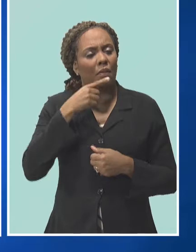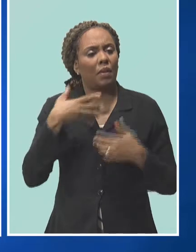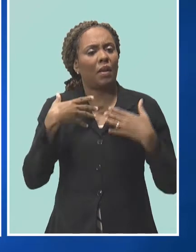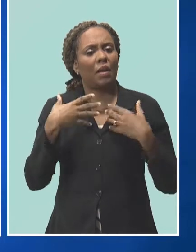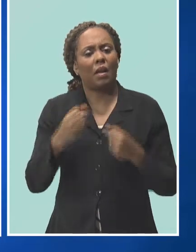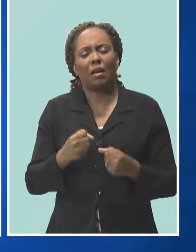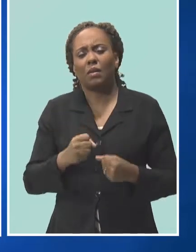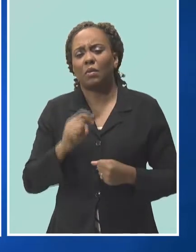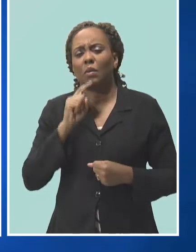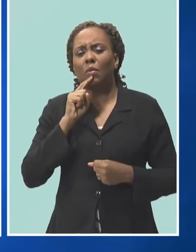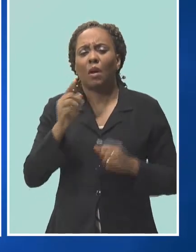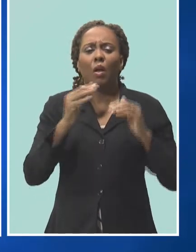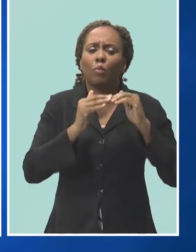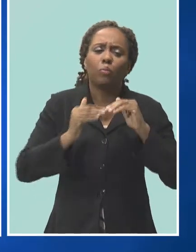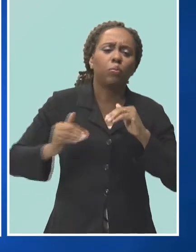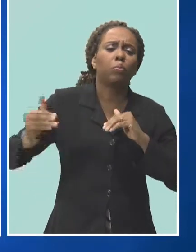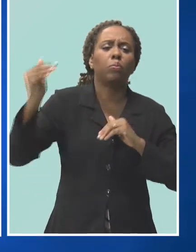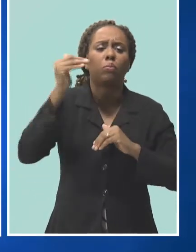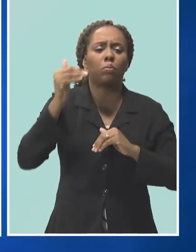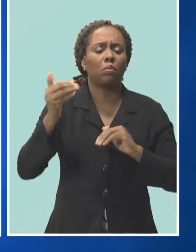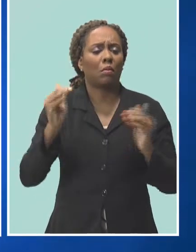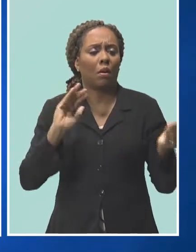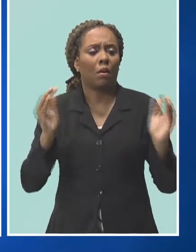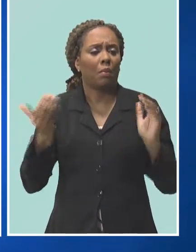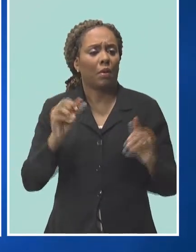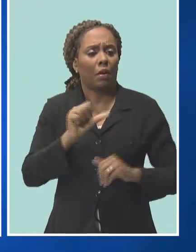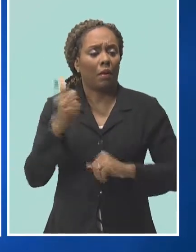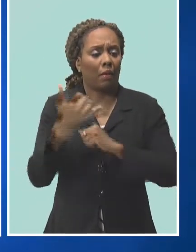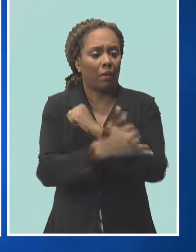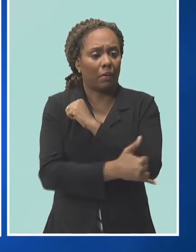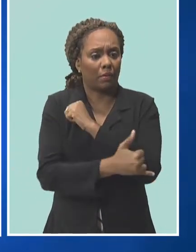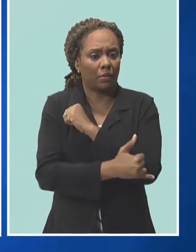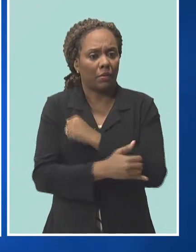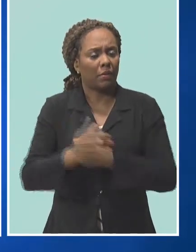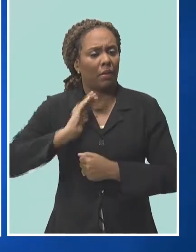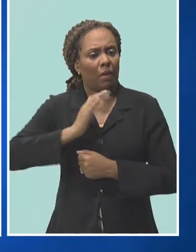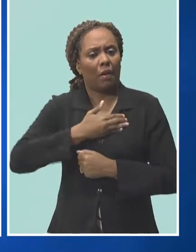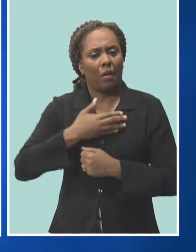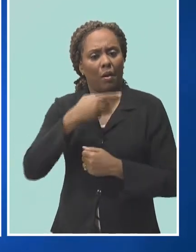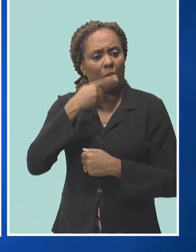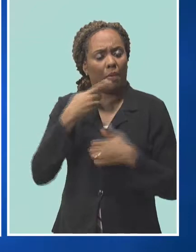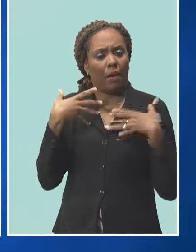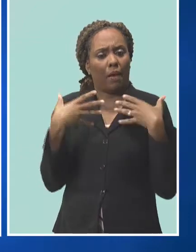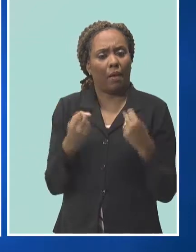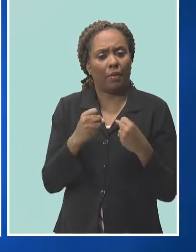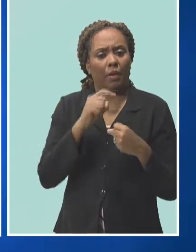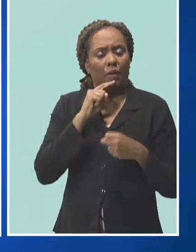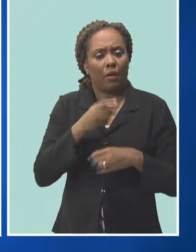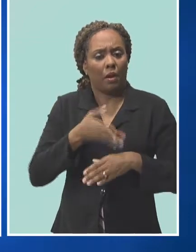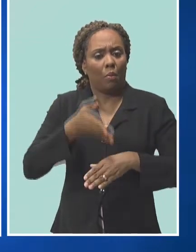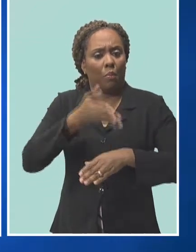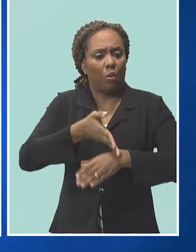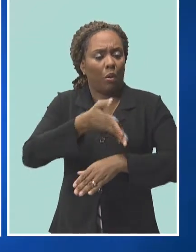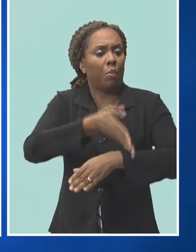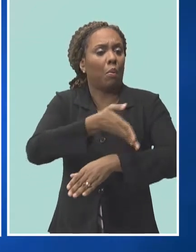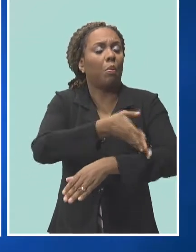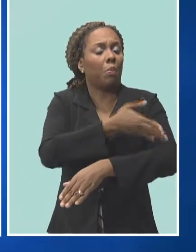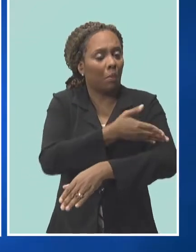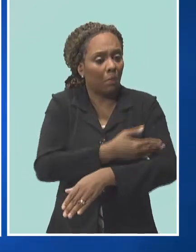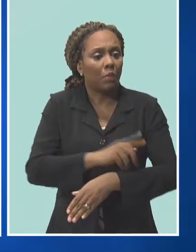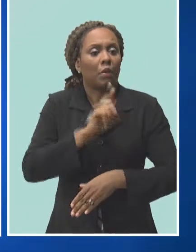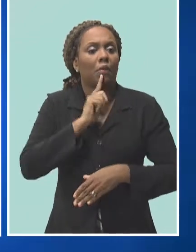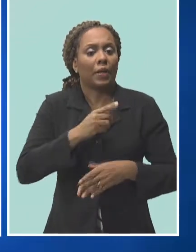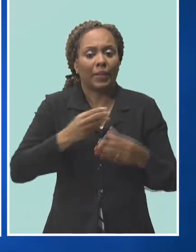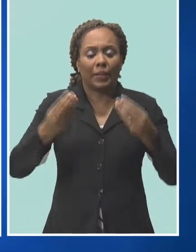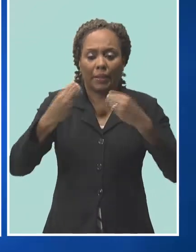than several other countries. And the strength of our public health, which has been built up over the years, gives us the